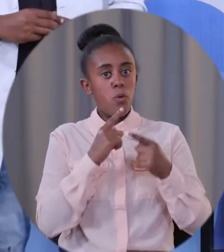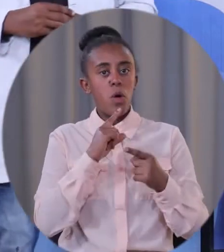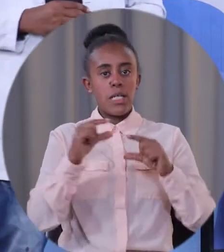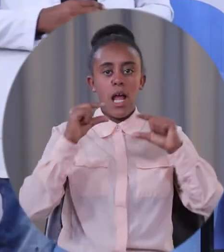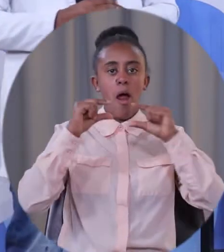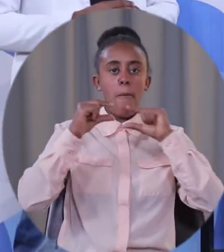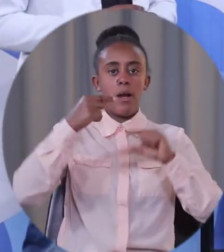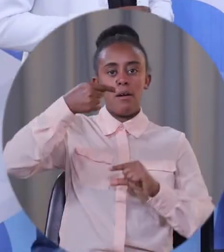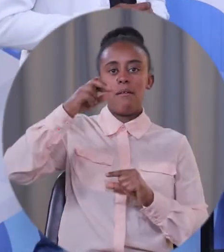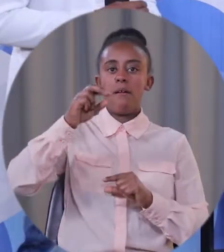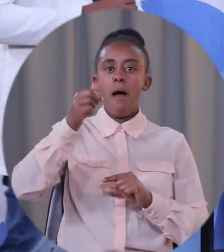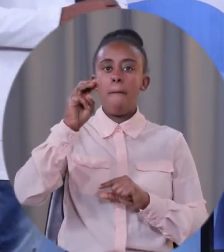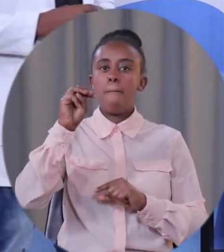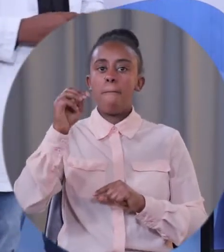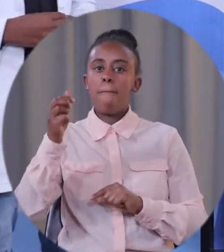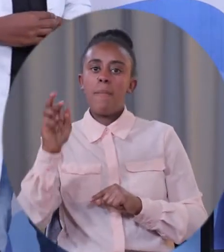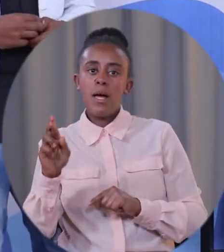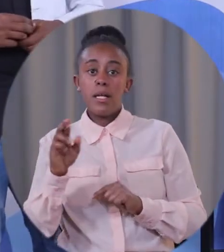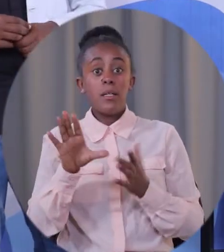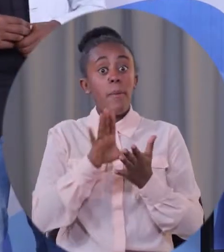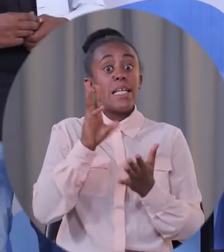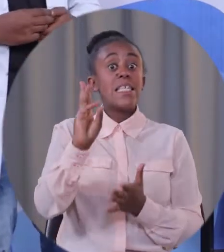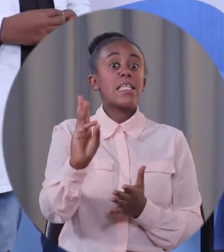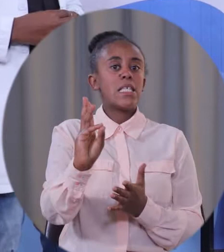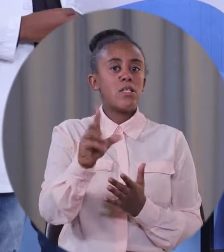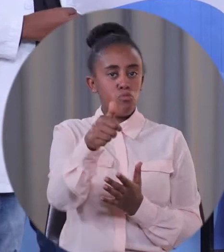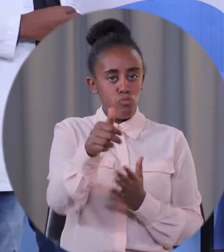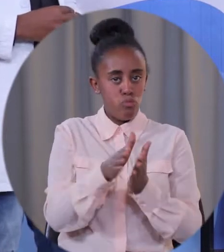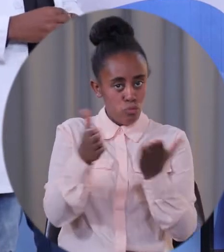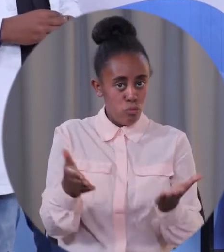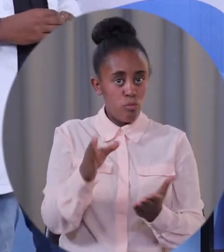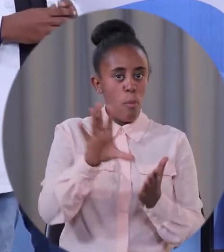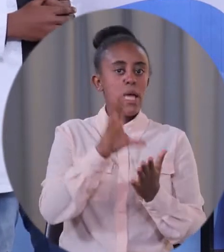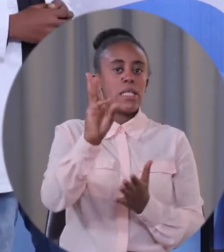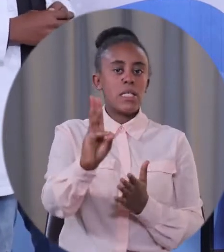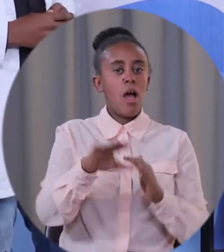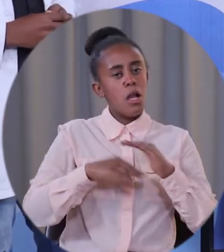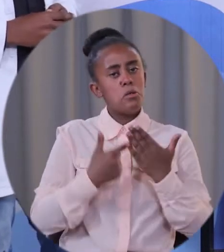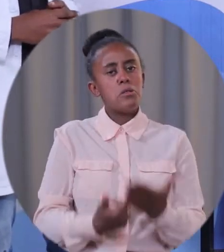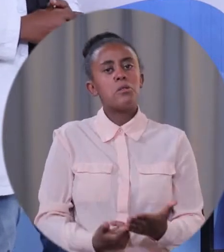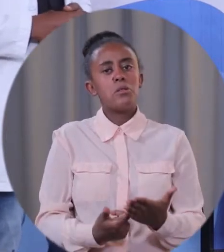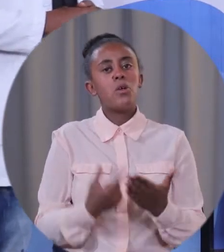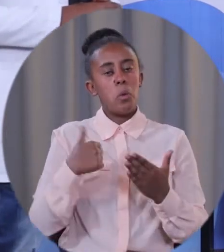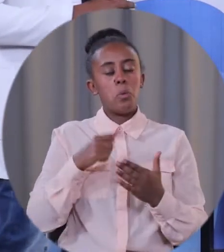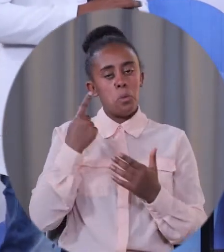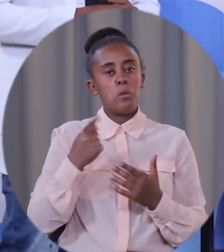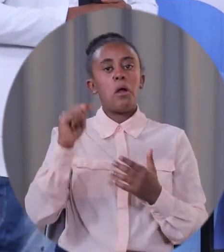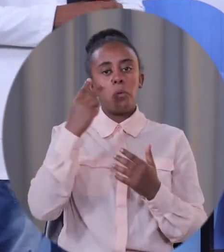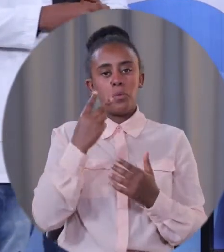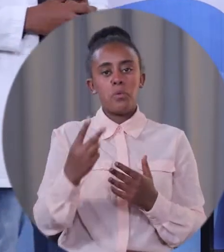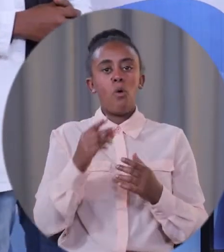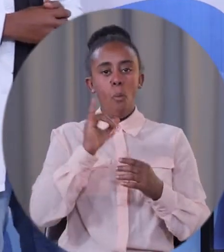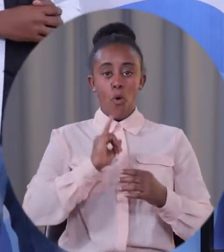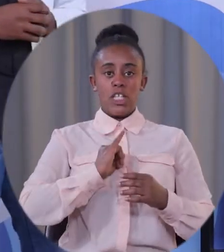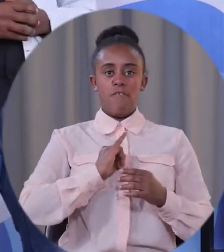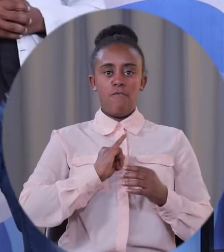grammar. It is page 6 on your textbook. Under this, we try to see a possessive